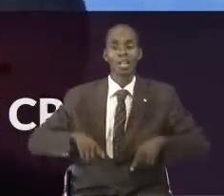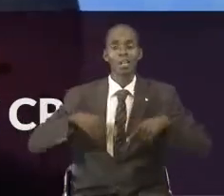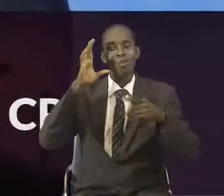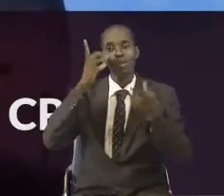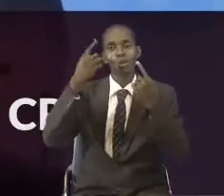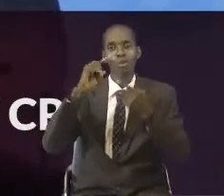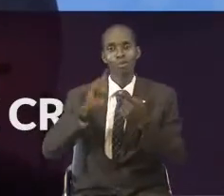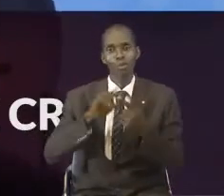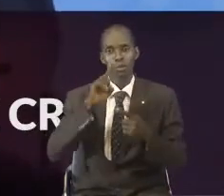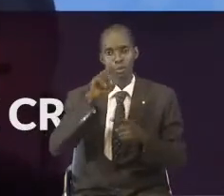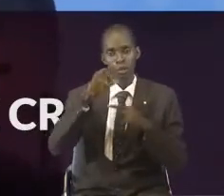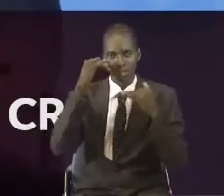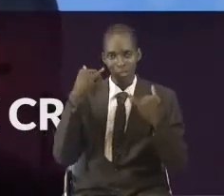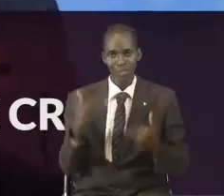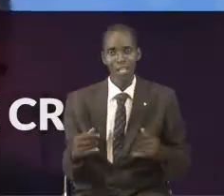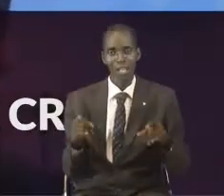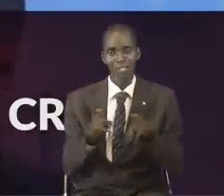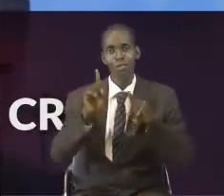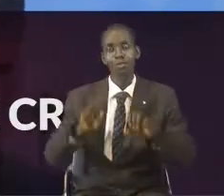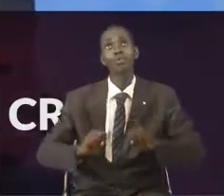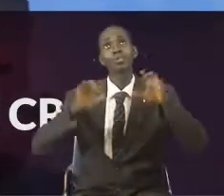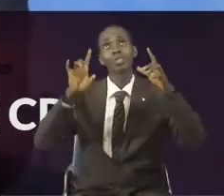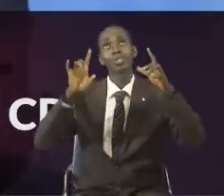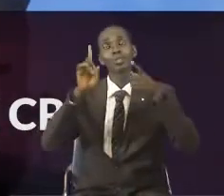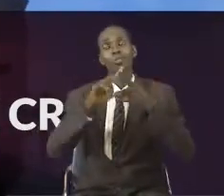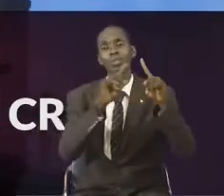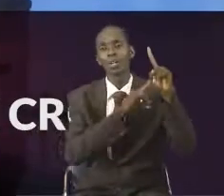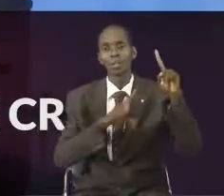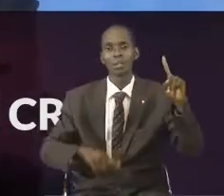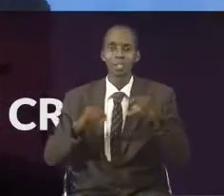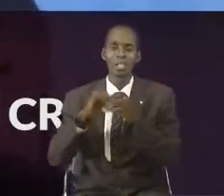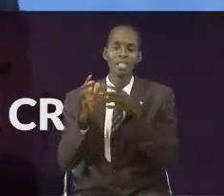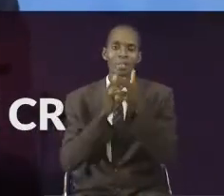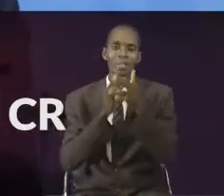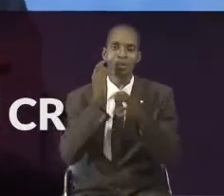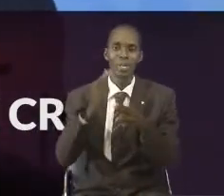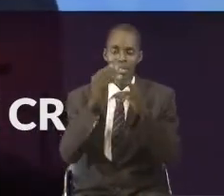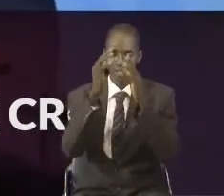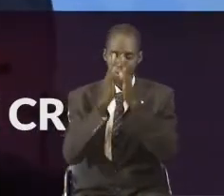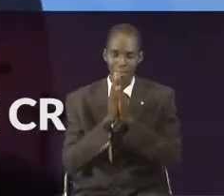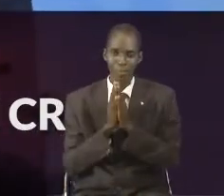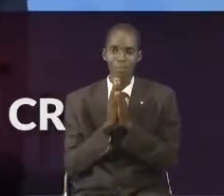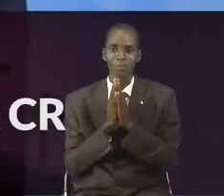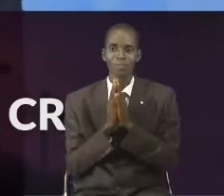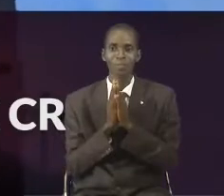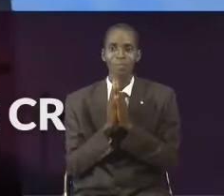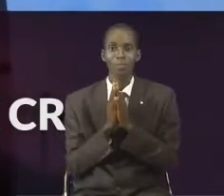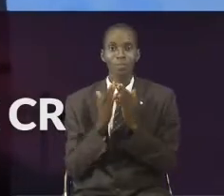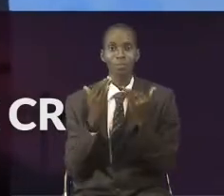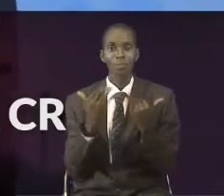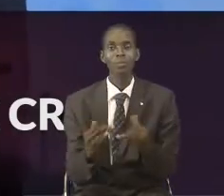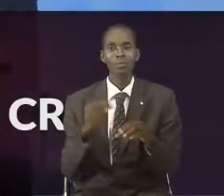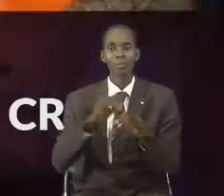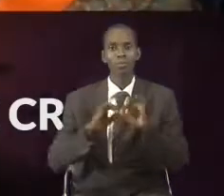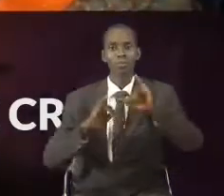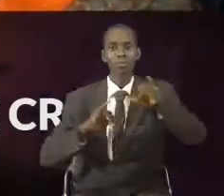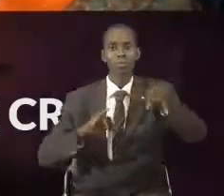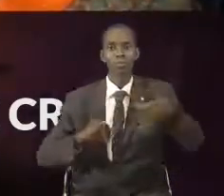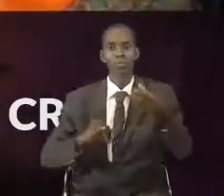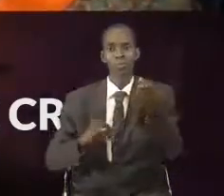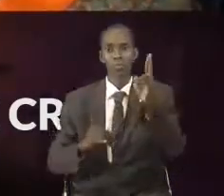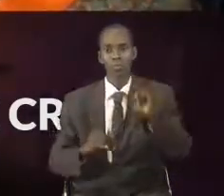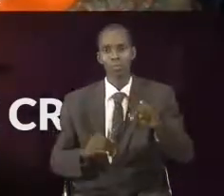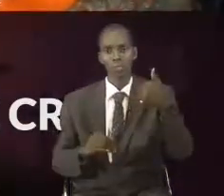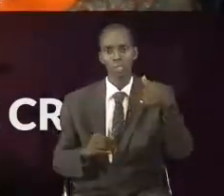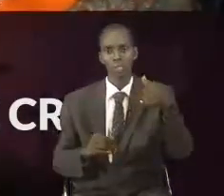raised up life, progressive life will come to you now as you give your life to the Lord in Jesus'